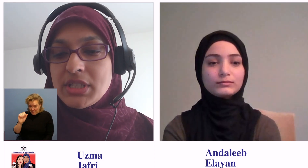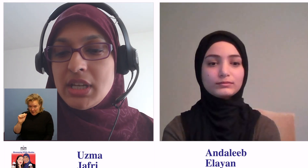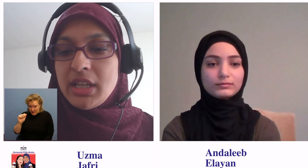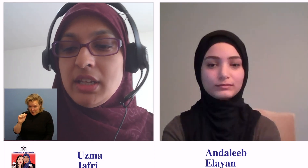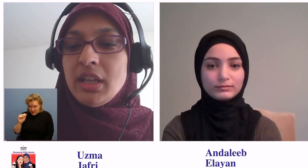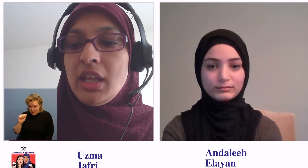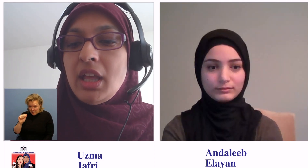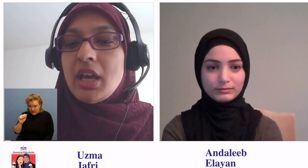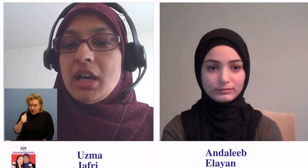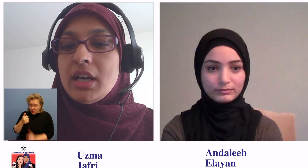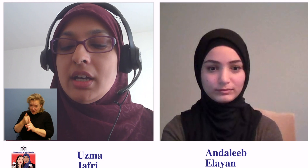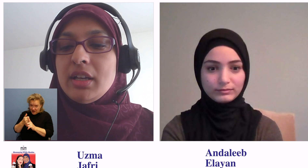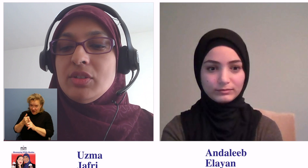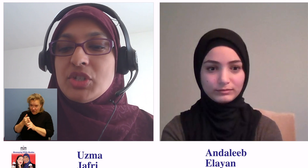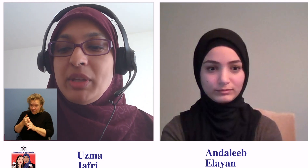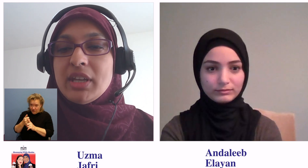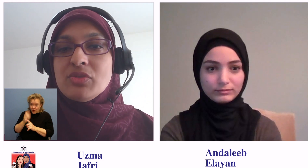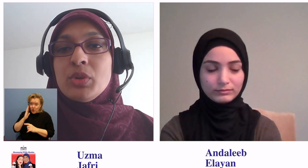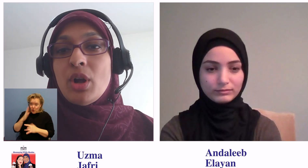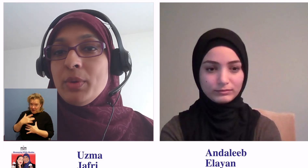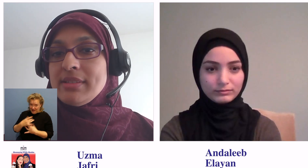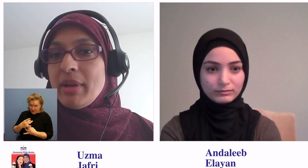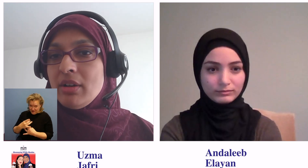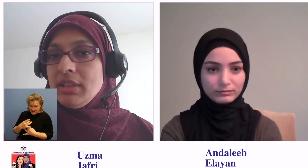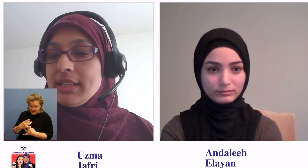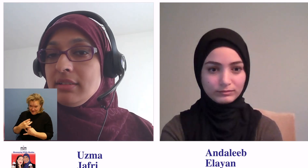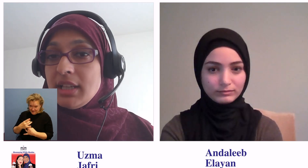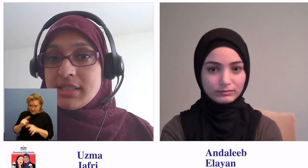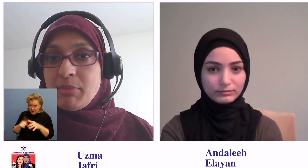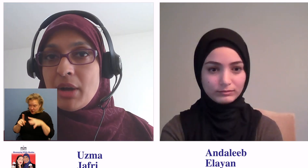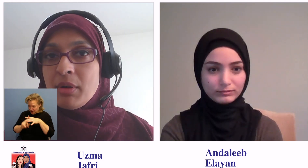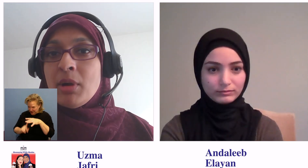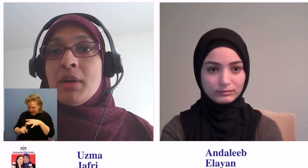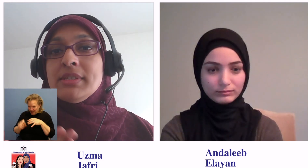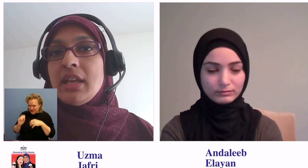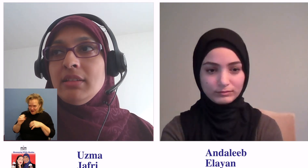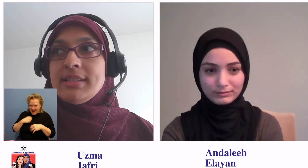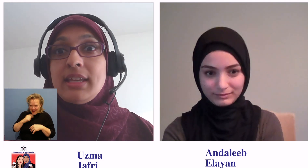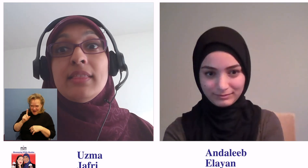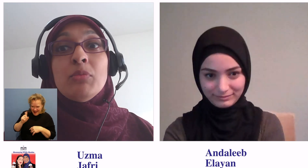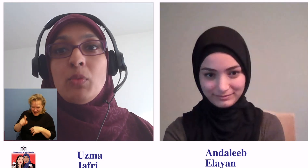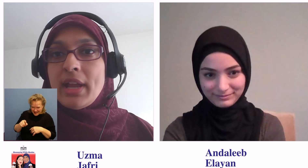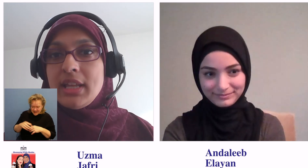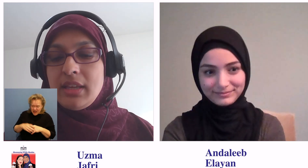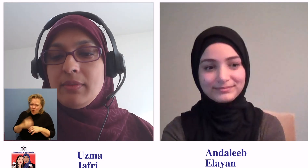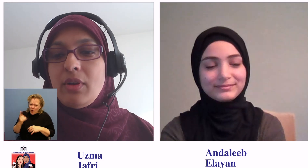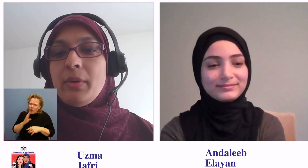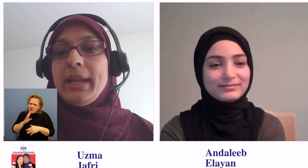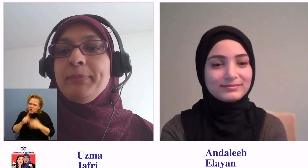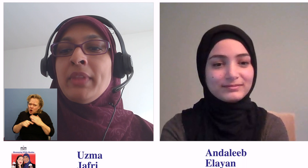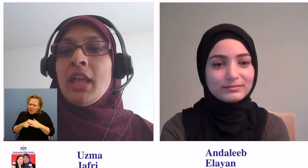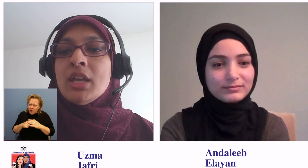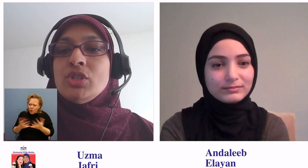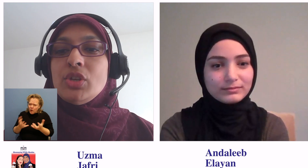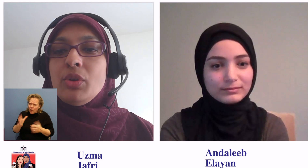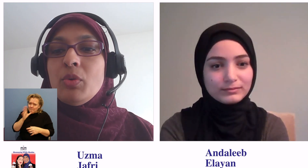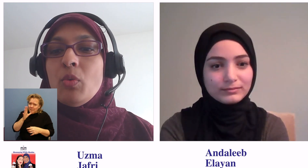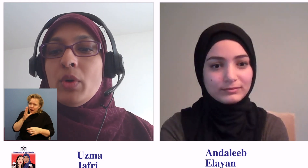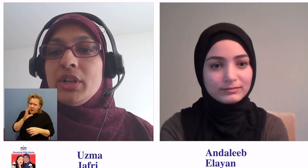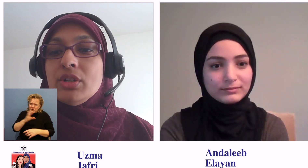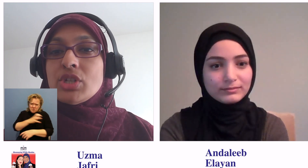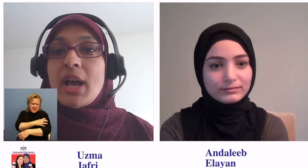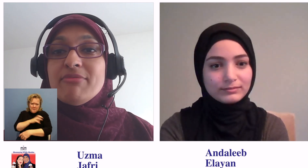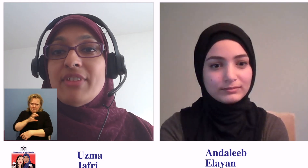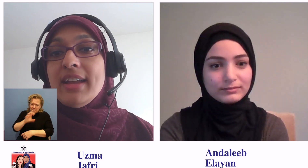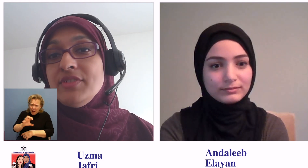very interested in, uh, just because we're always about let, let's empower moms and let's get them ready. All right. So